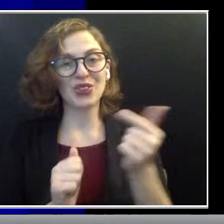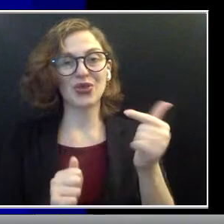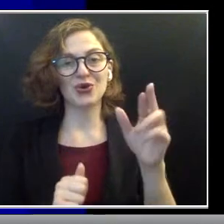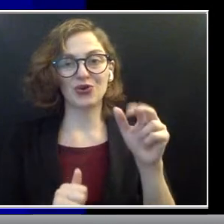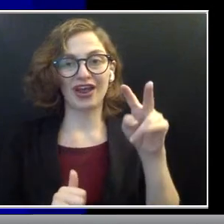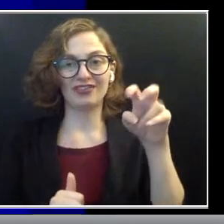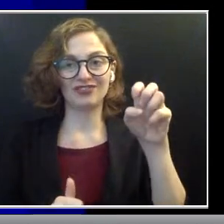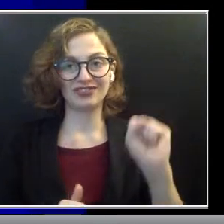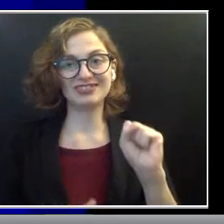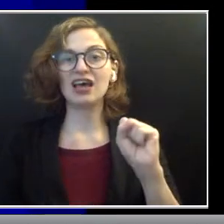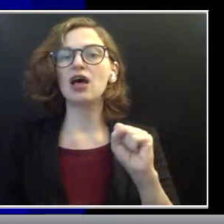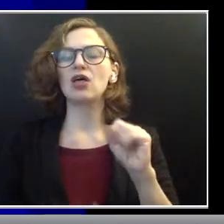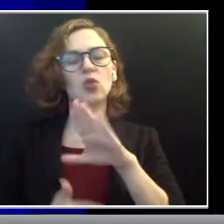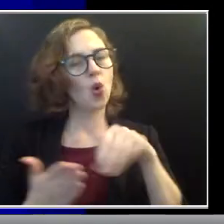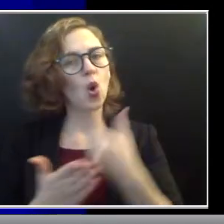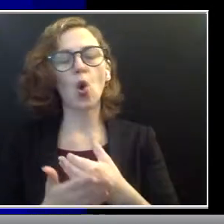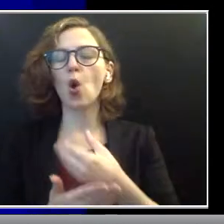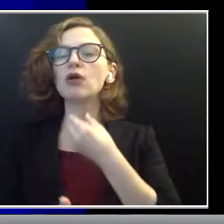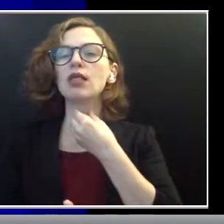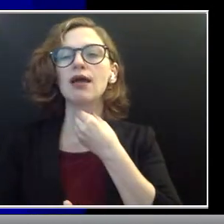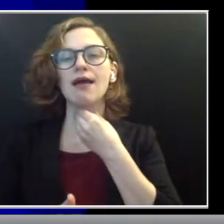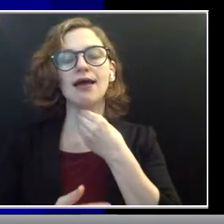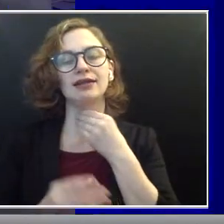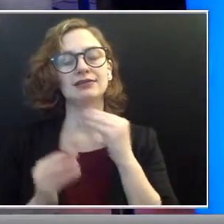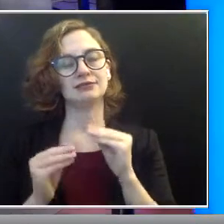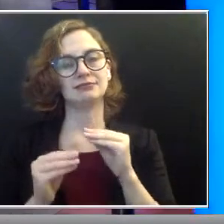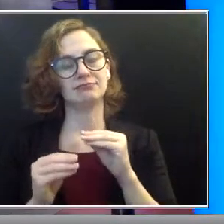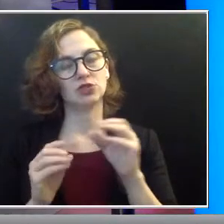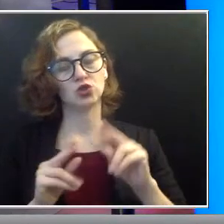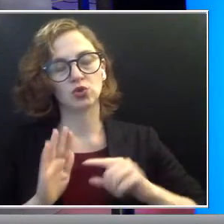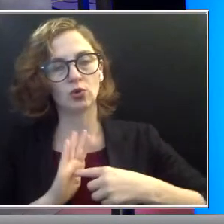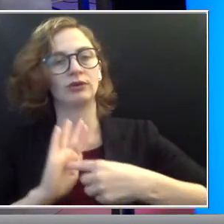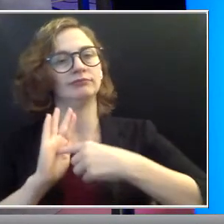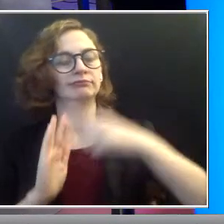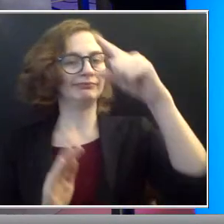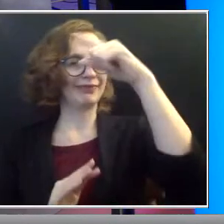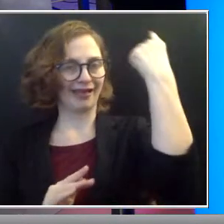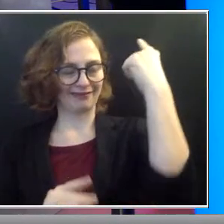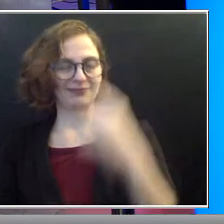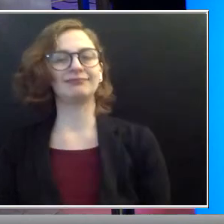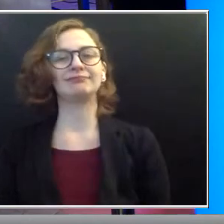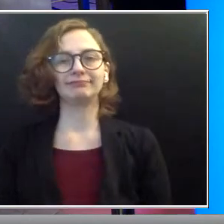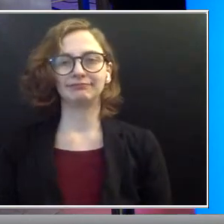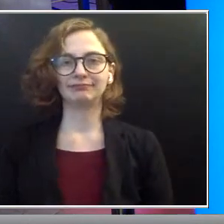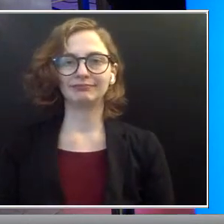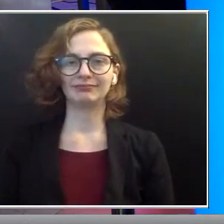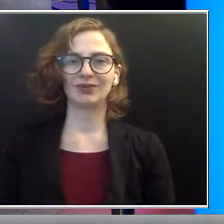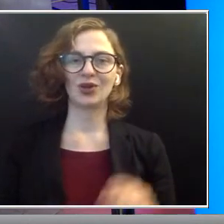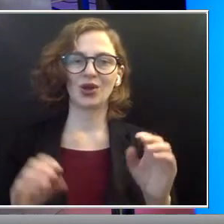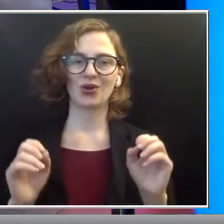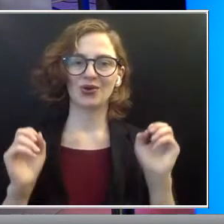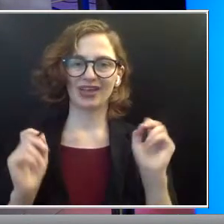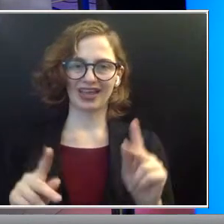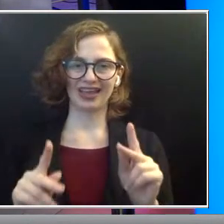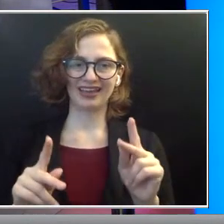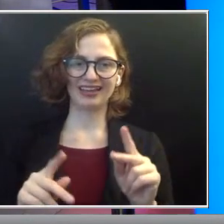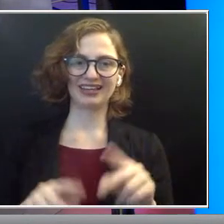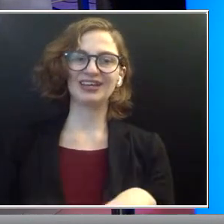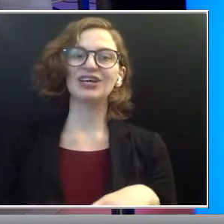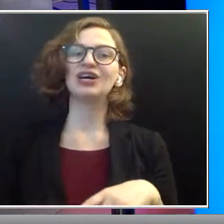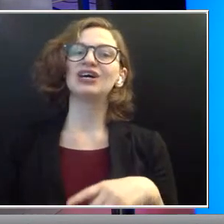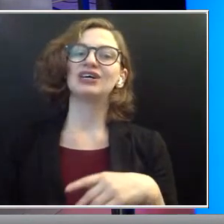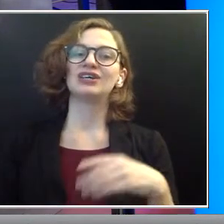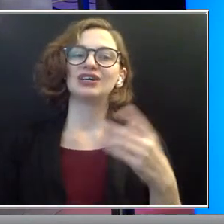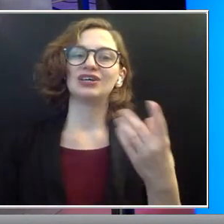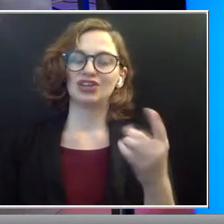hormone. So this is what this scan demonstrates. Okay, so Dr. Surface, I want to bring you in, our cardiologist, for the heart connection here. Now,